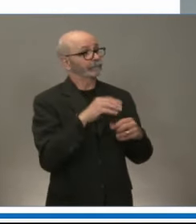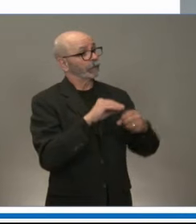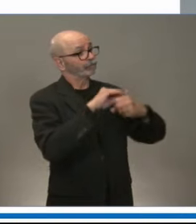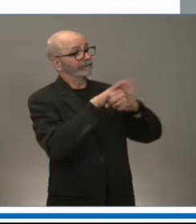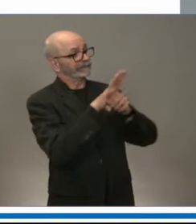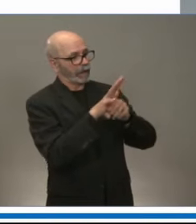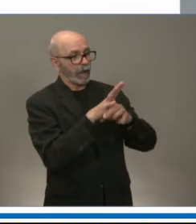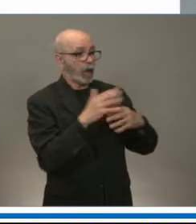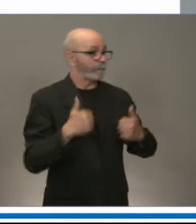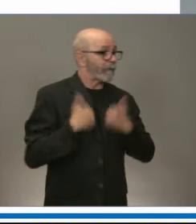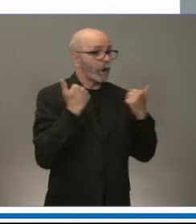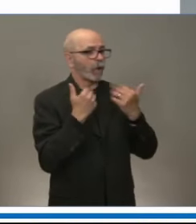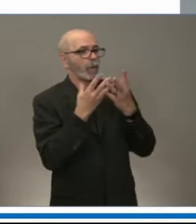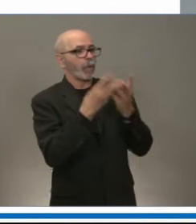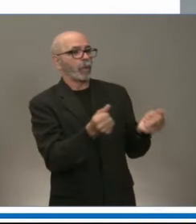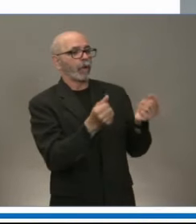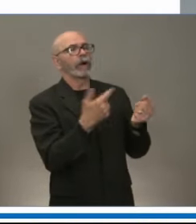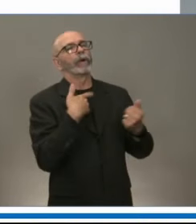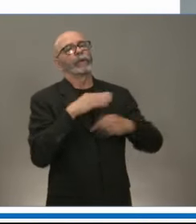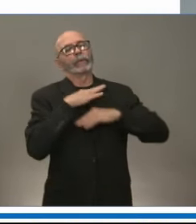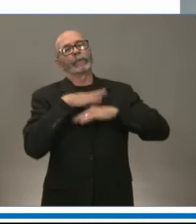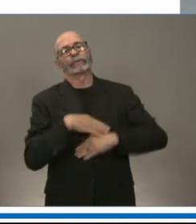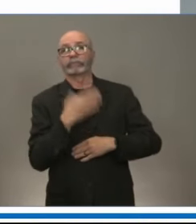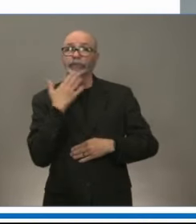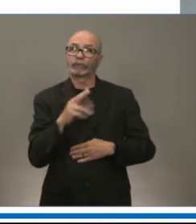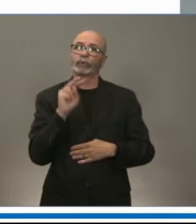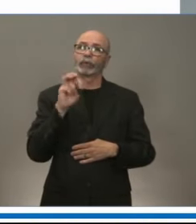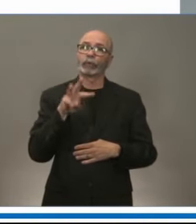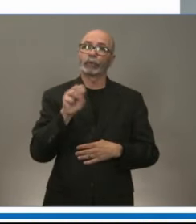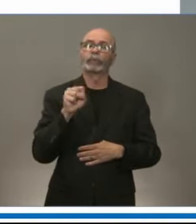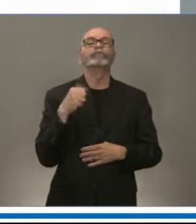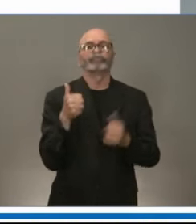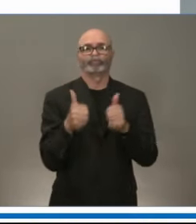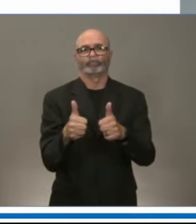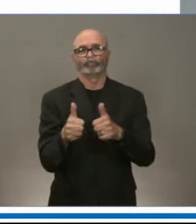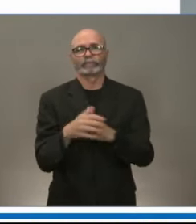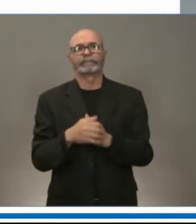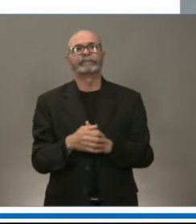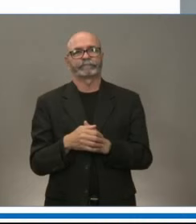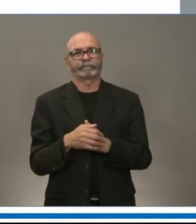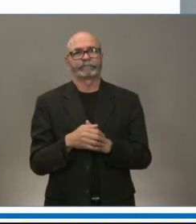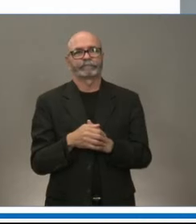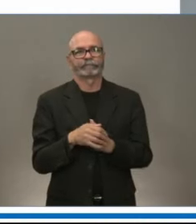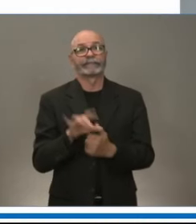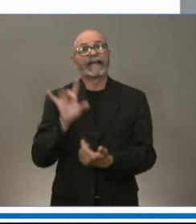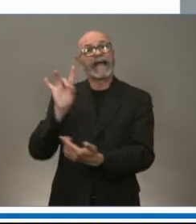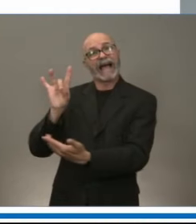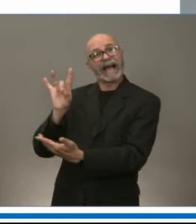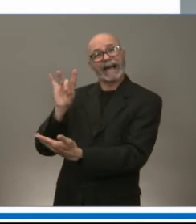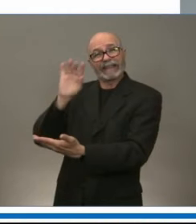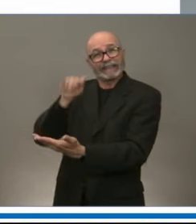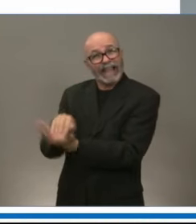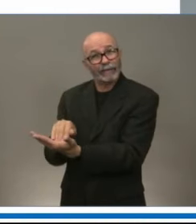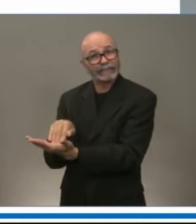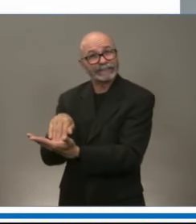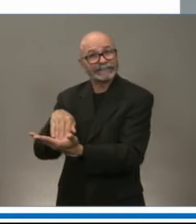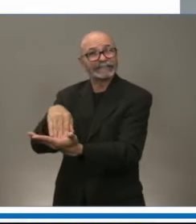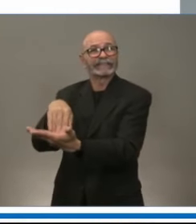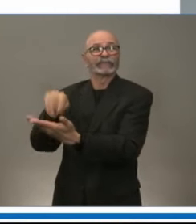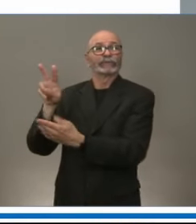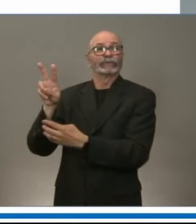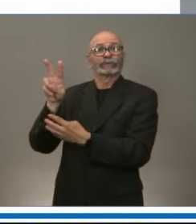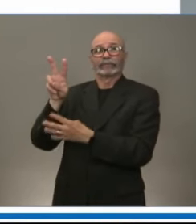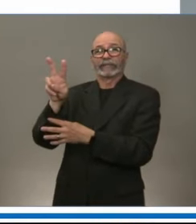have the latest number is 8,234 Nova Scotians who have been tested and have negative